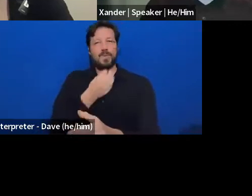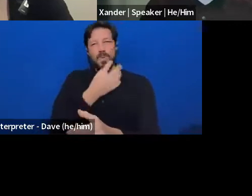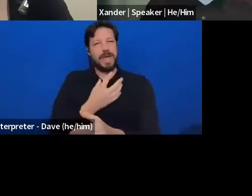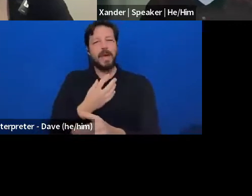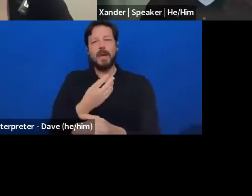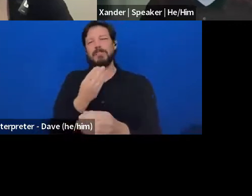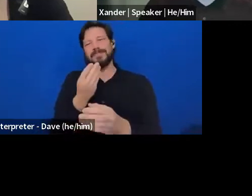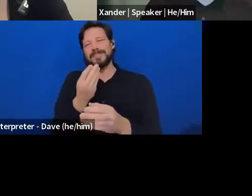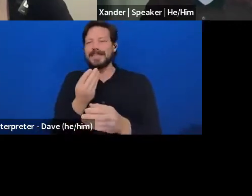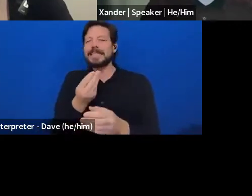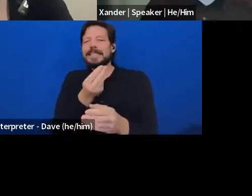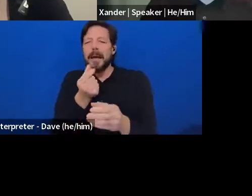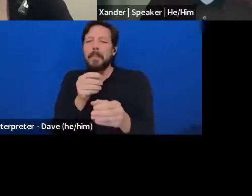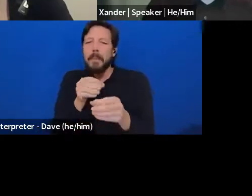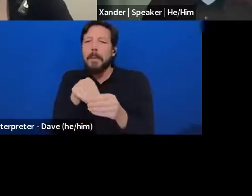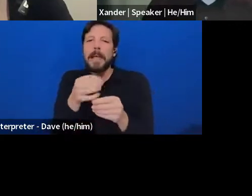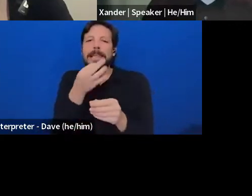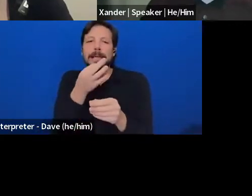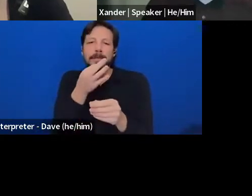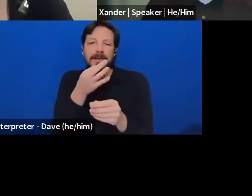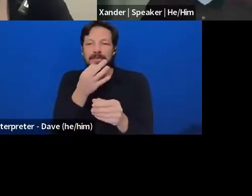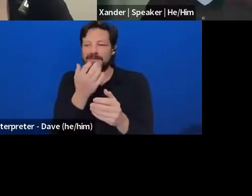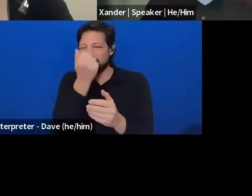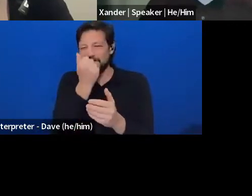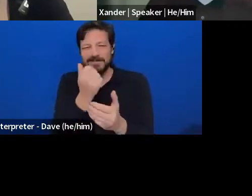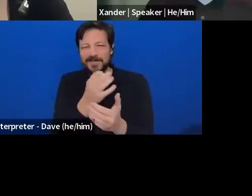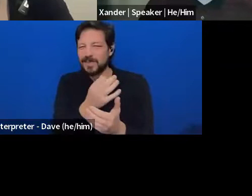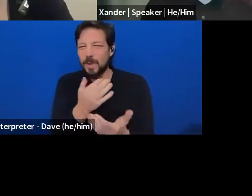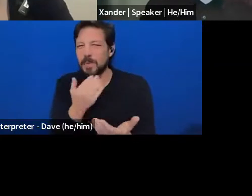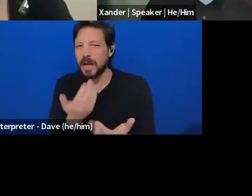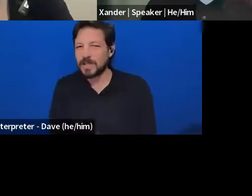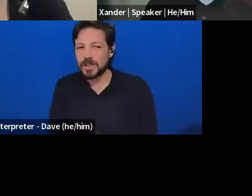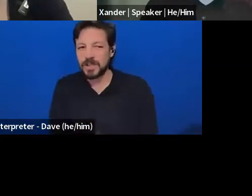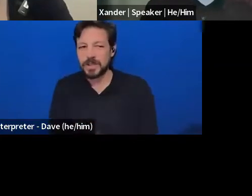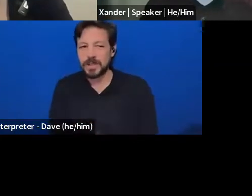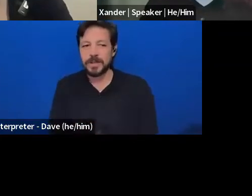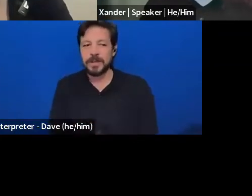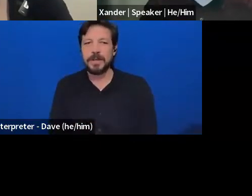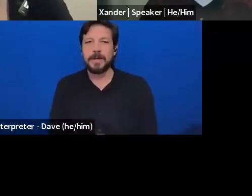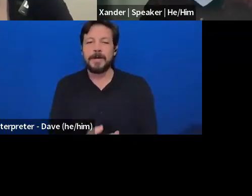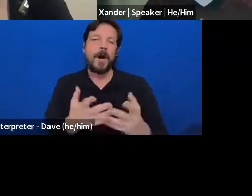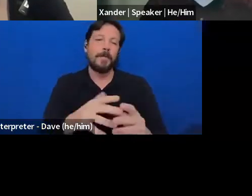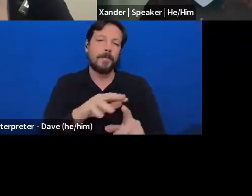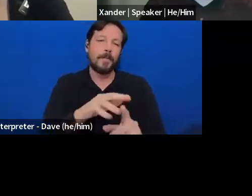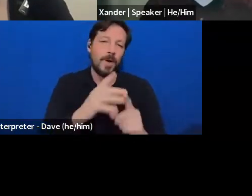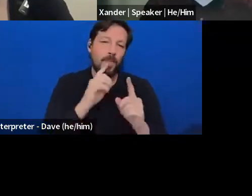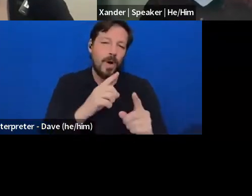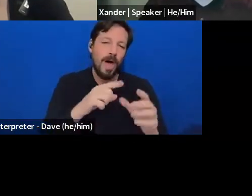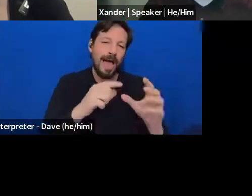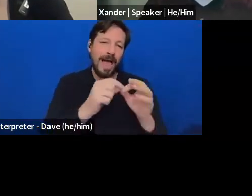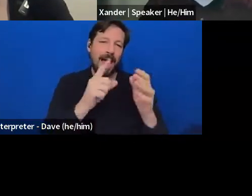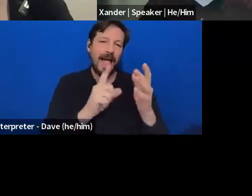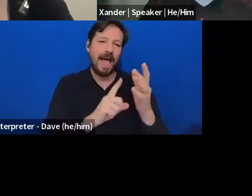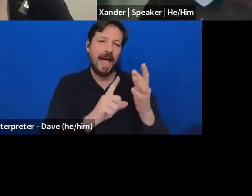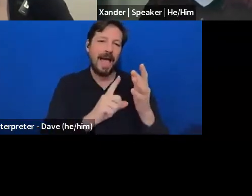marked extent. And I guess, and content note on this around ableism, there was a lot of assumptions